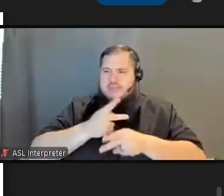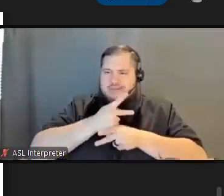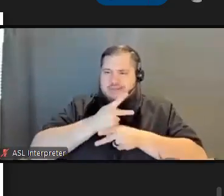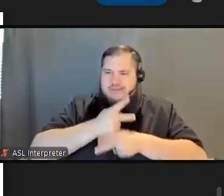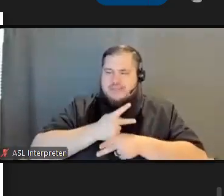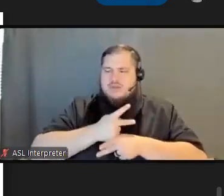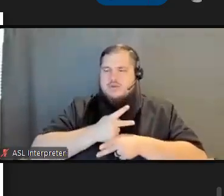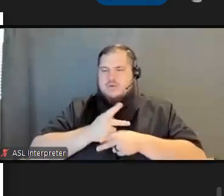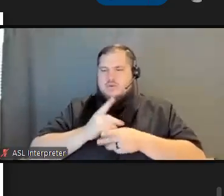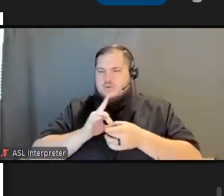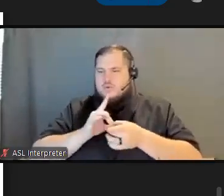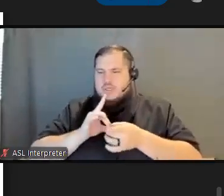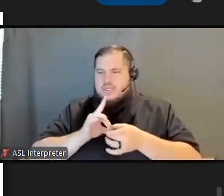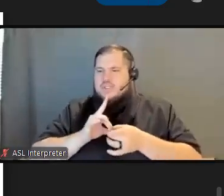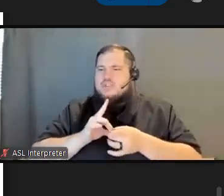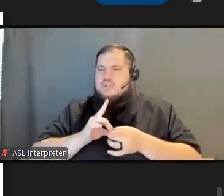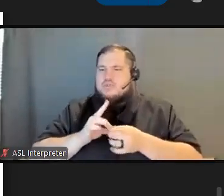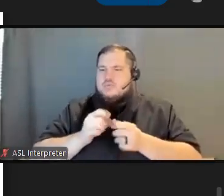a person's